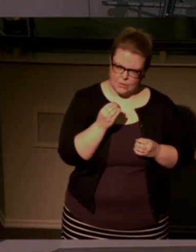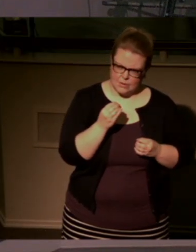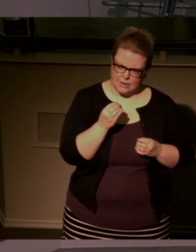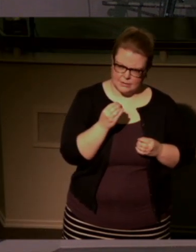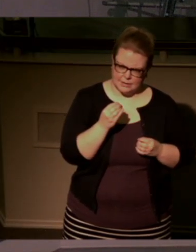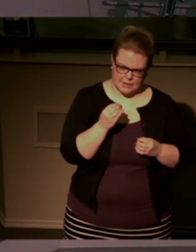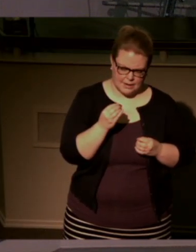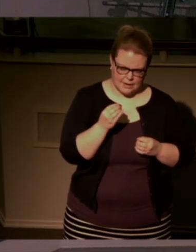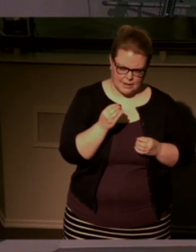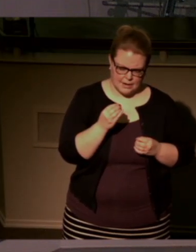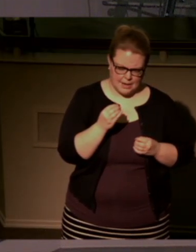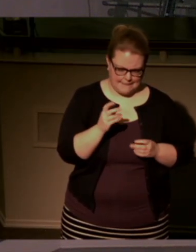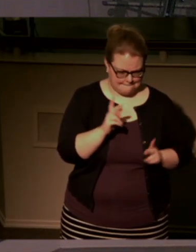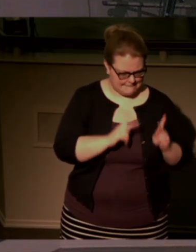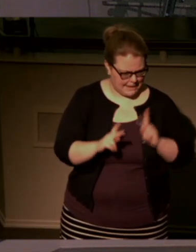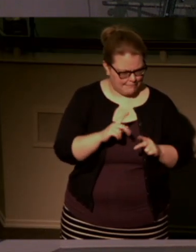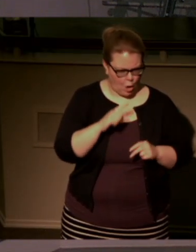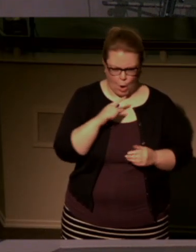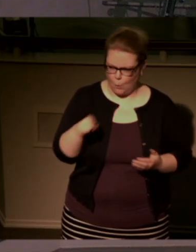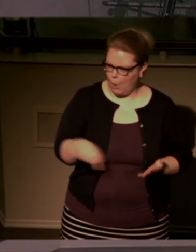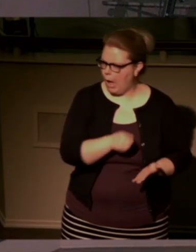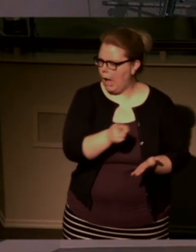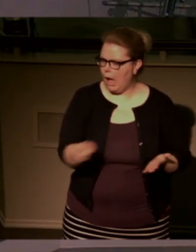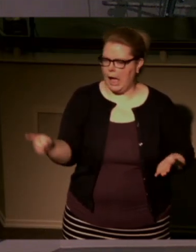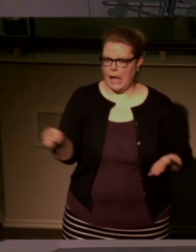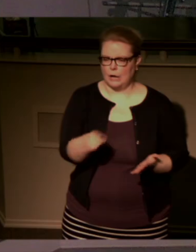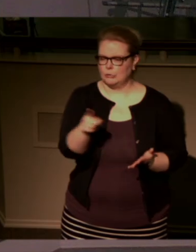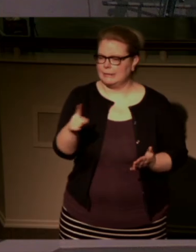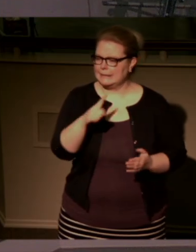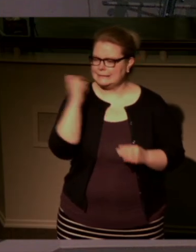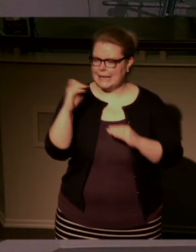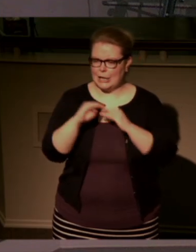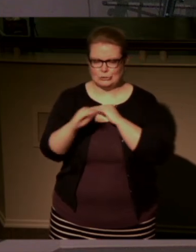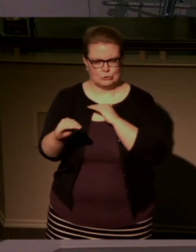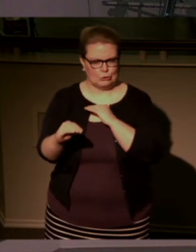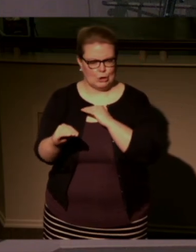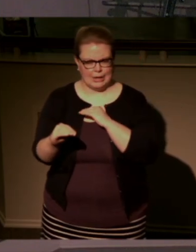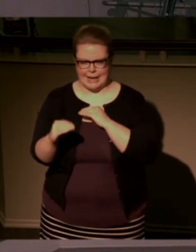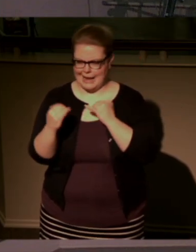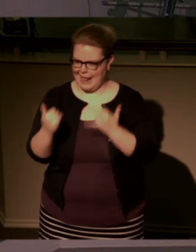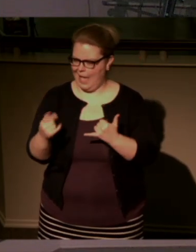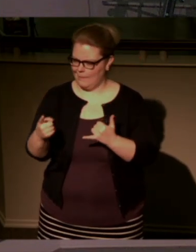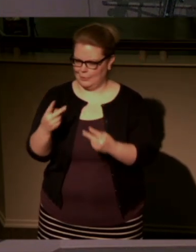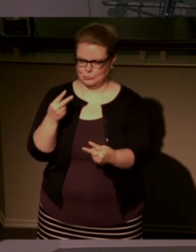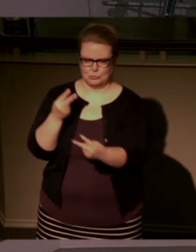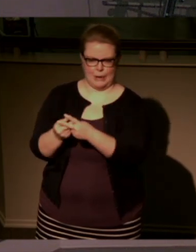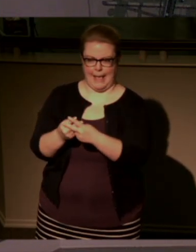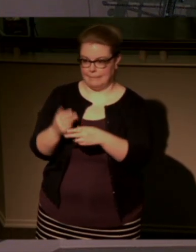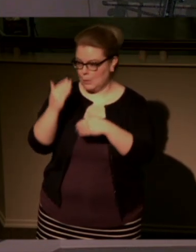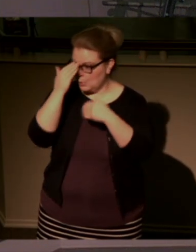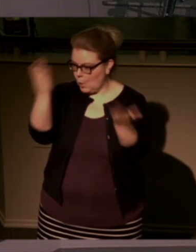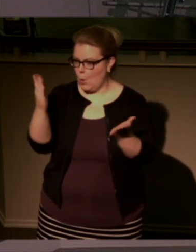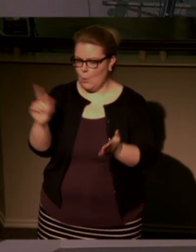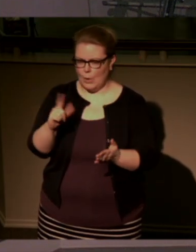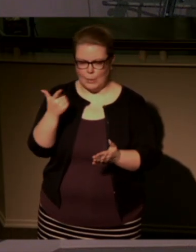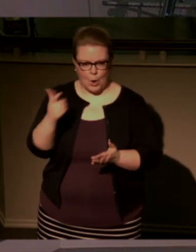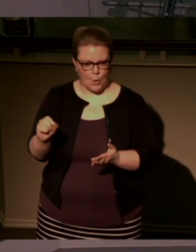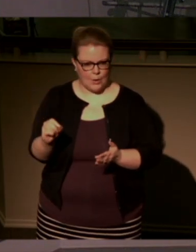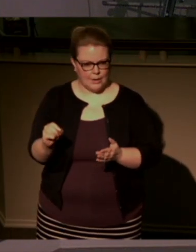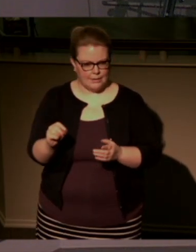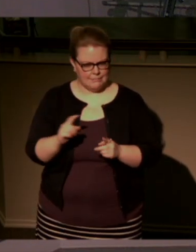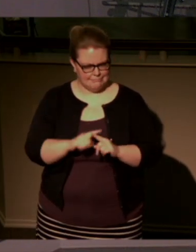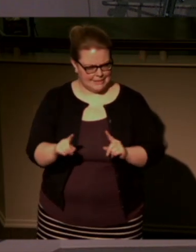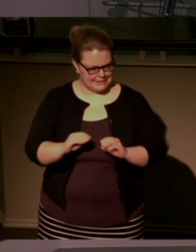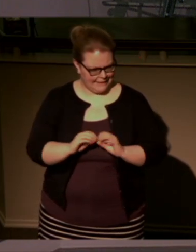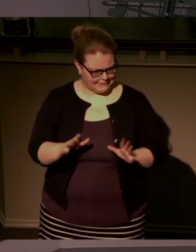says to himself, the people are wandering in the desert. The wilderness has blocked them in. They don't know where they're going, but this is